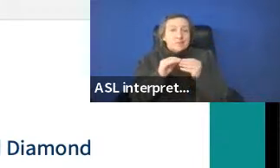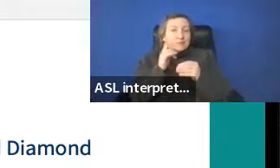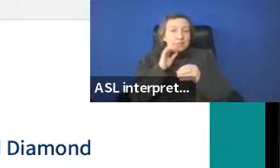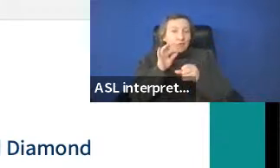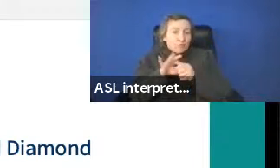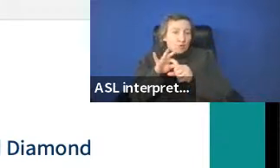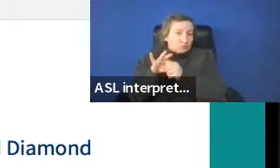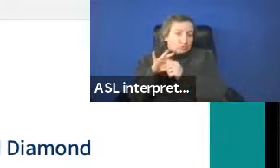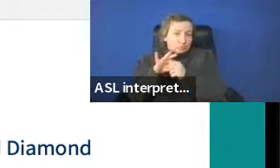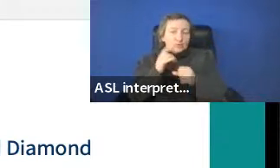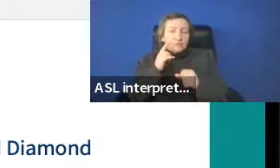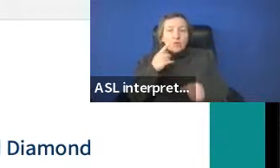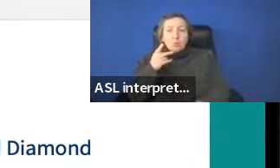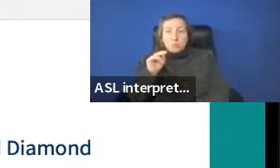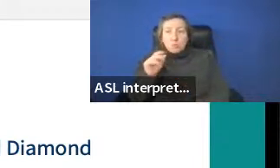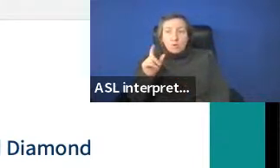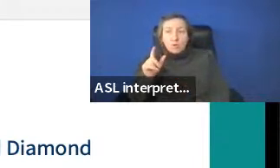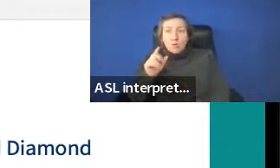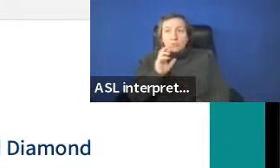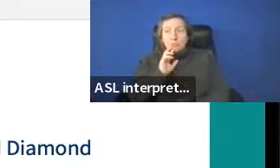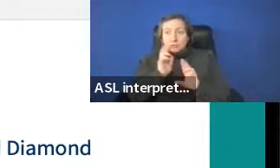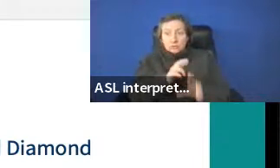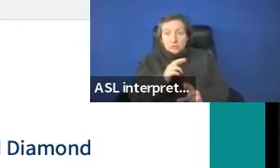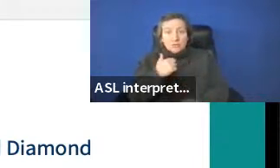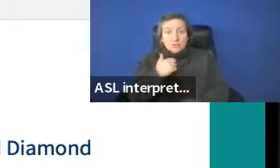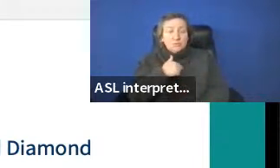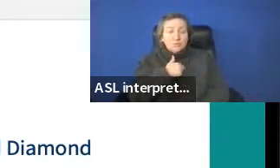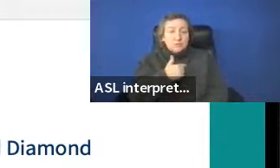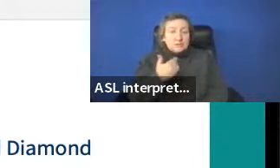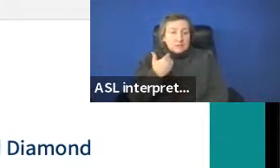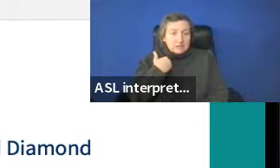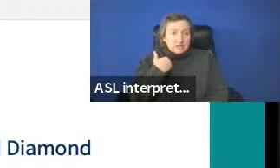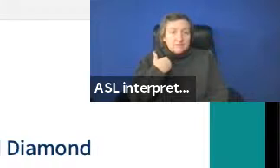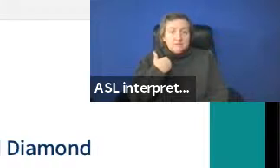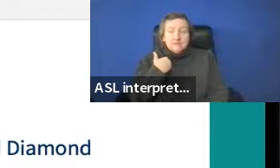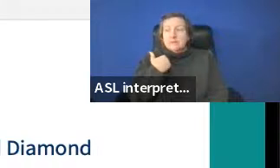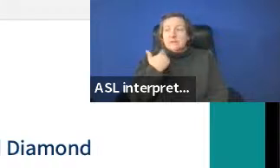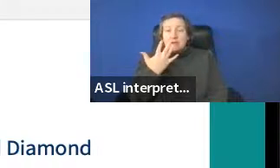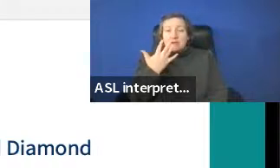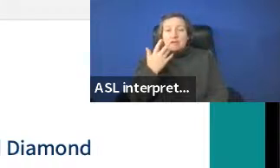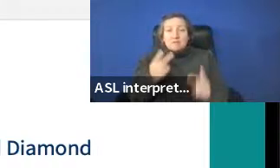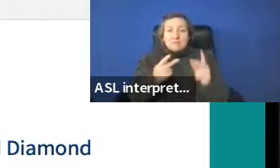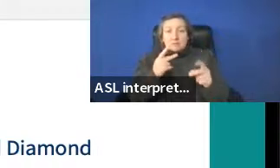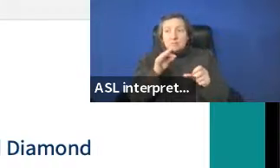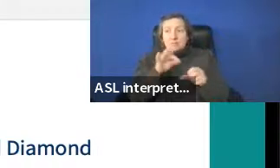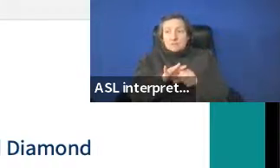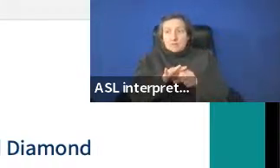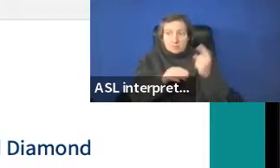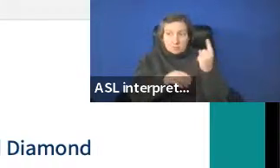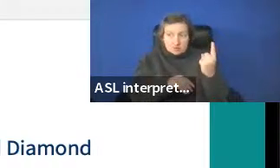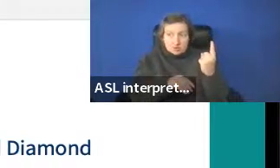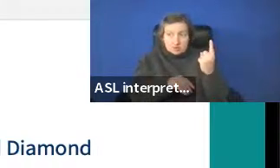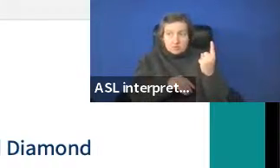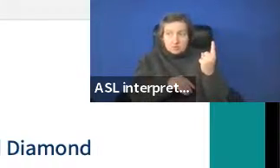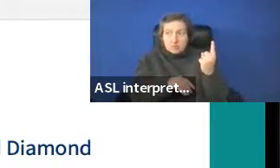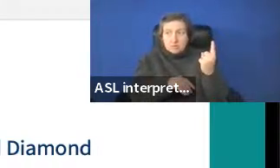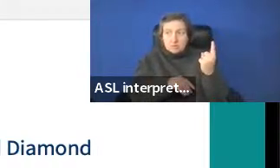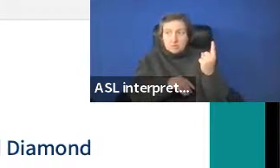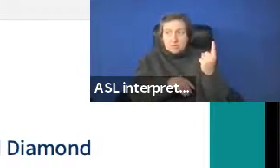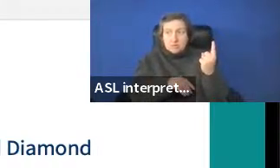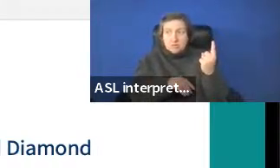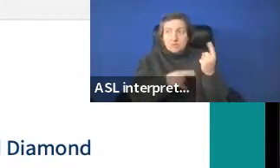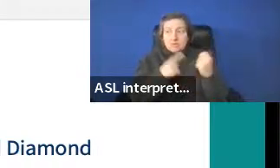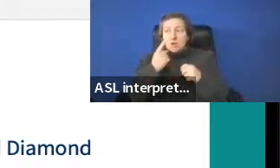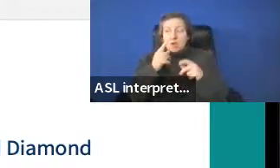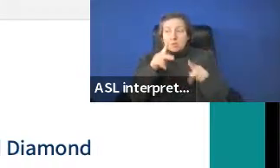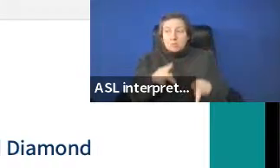Katie, for the poll results, we have 5 people voting 1